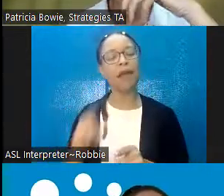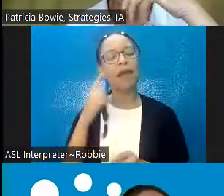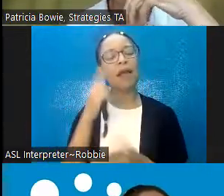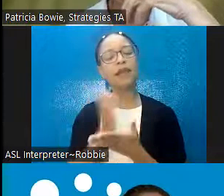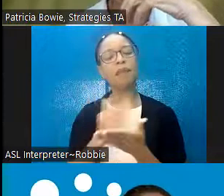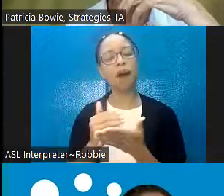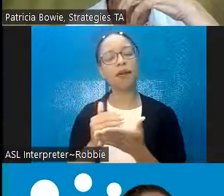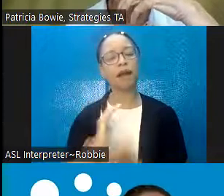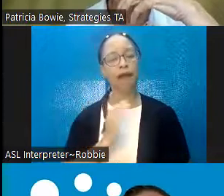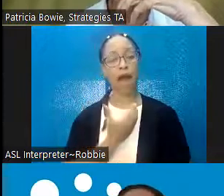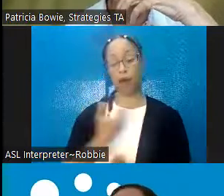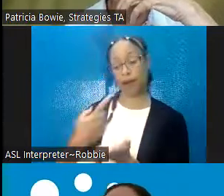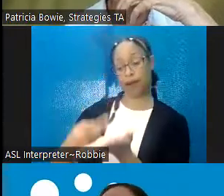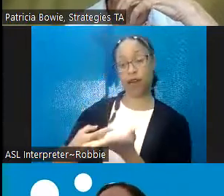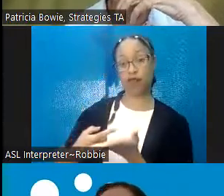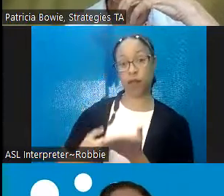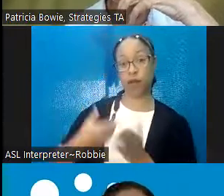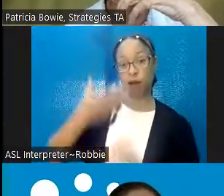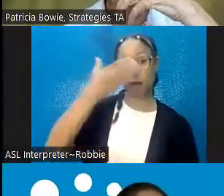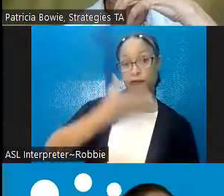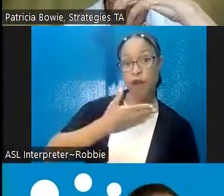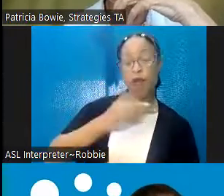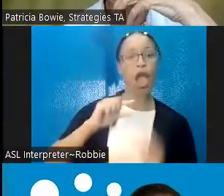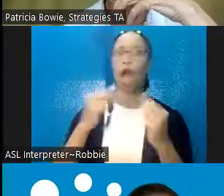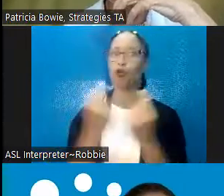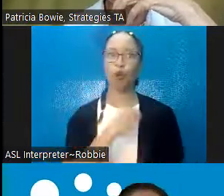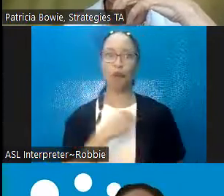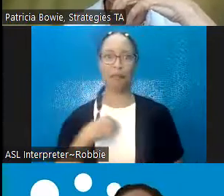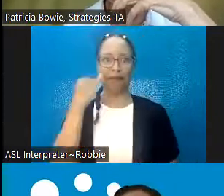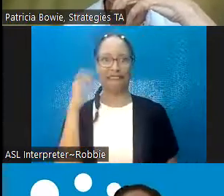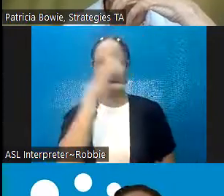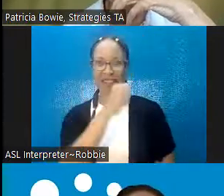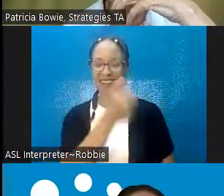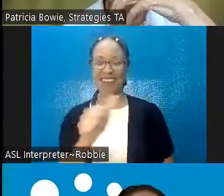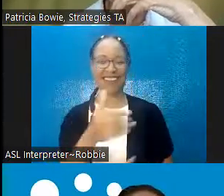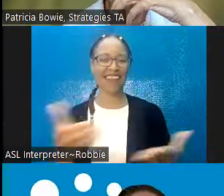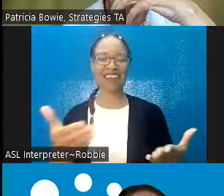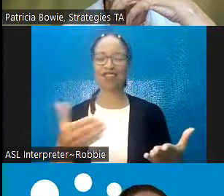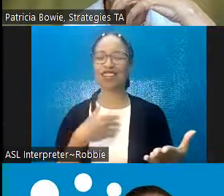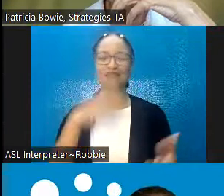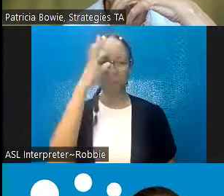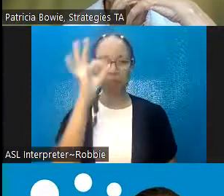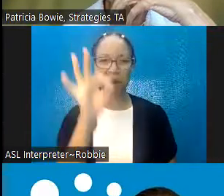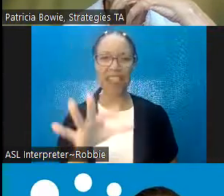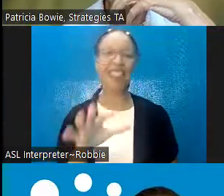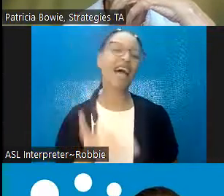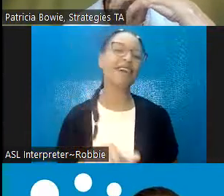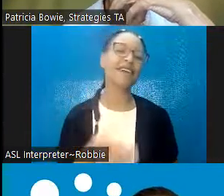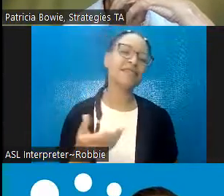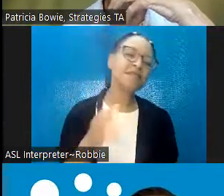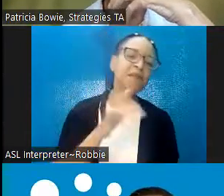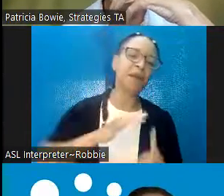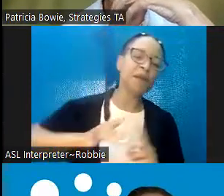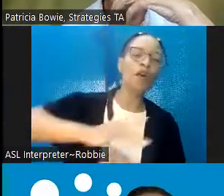our discussion, at least on the front end, and group members, please chime in if I miss anything here, but that front end piece was around